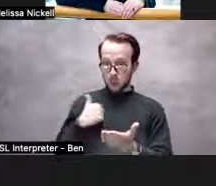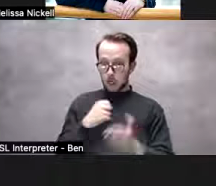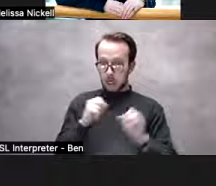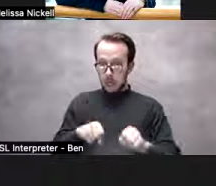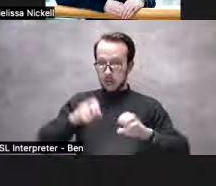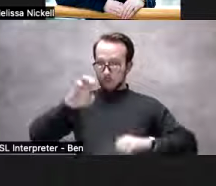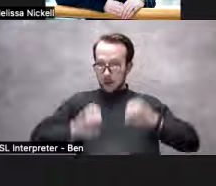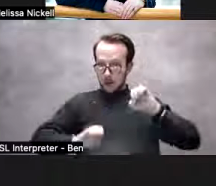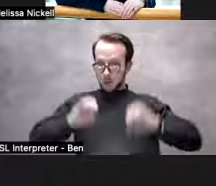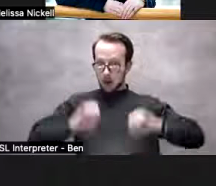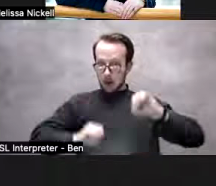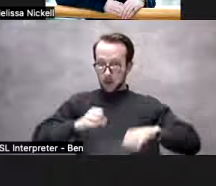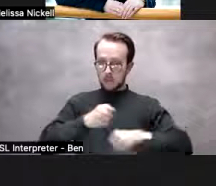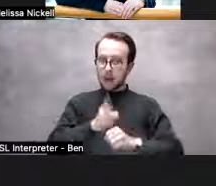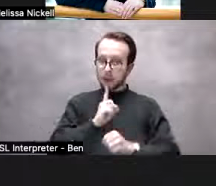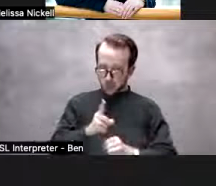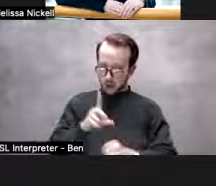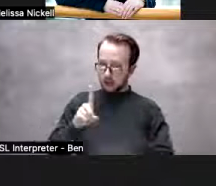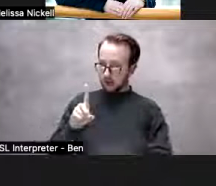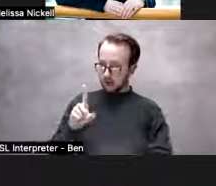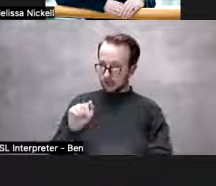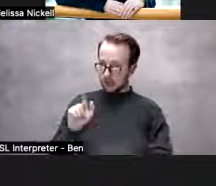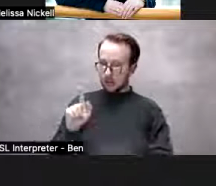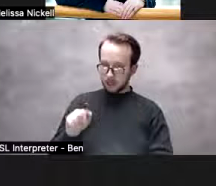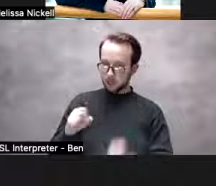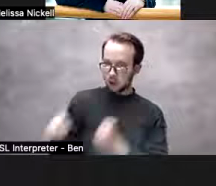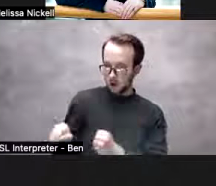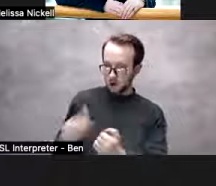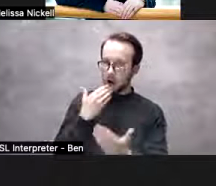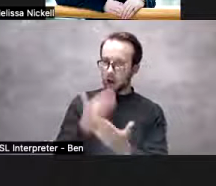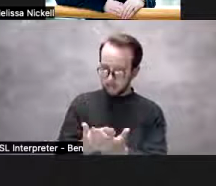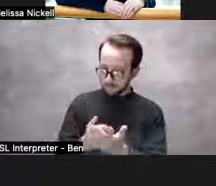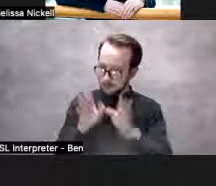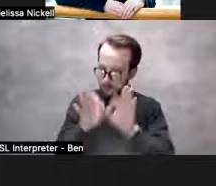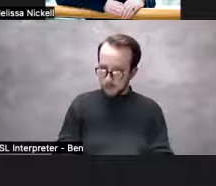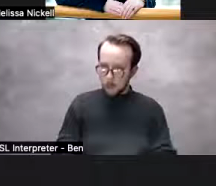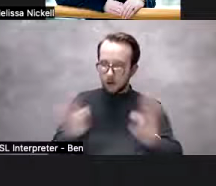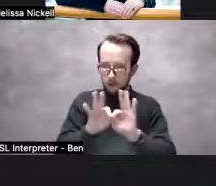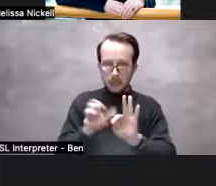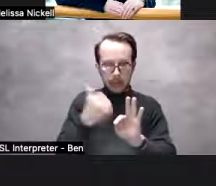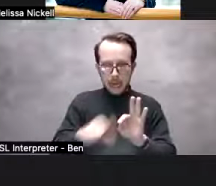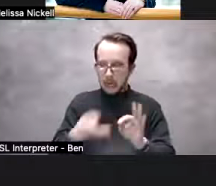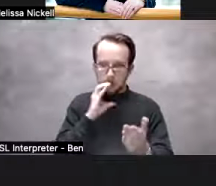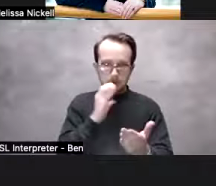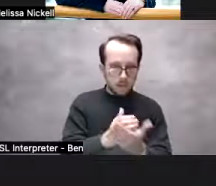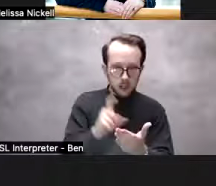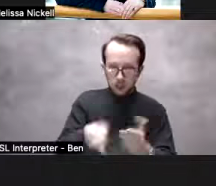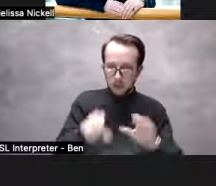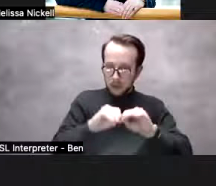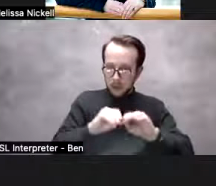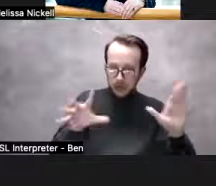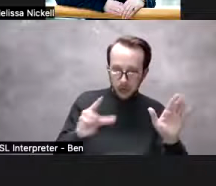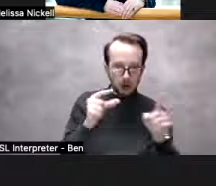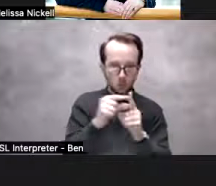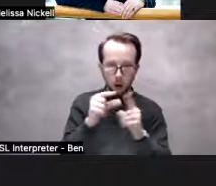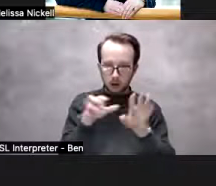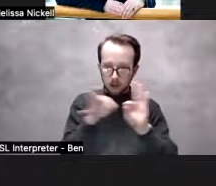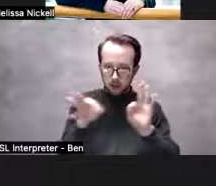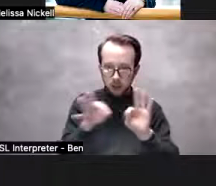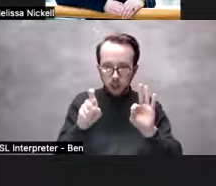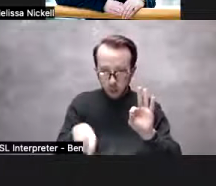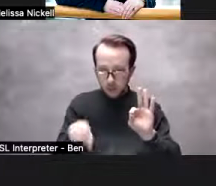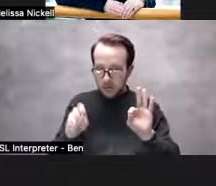sure your data is good. Okay, that's really important. Any of the images should be clear. The words should be readable